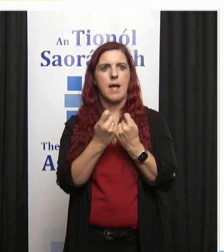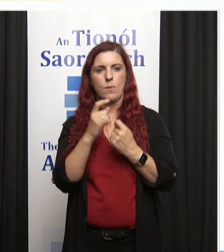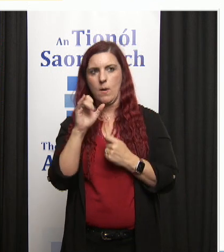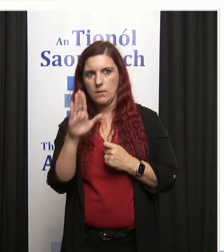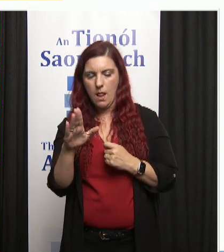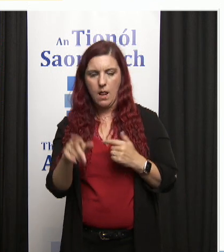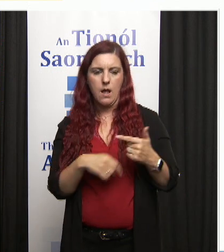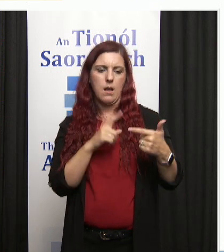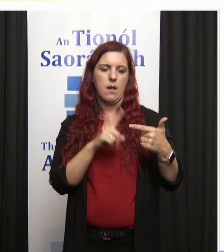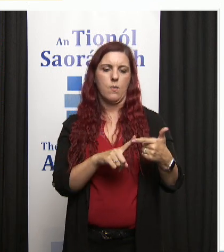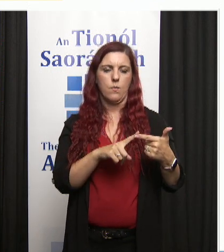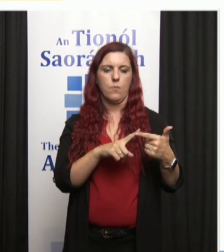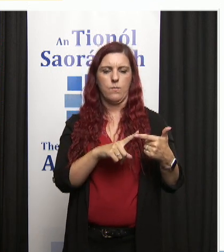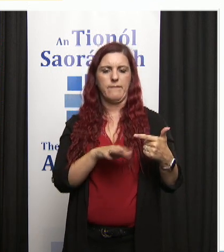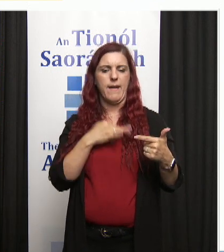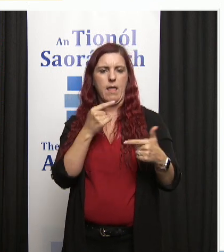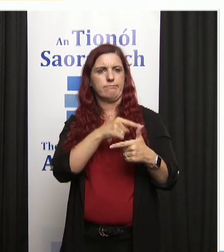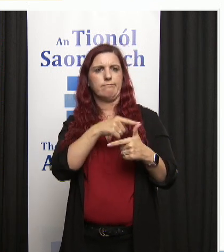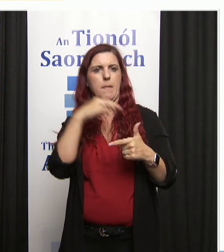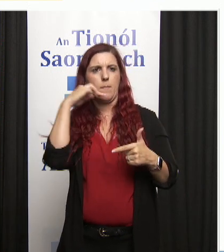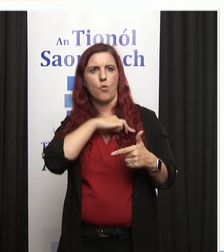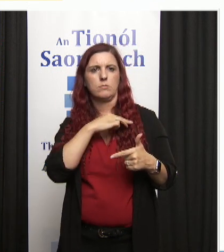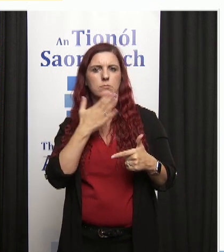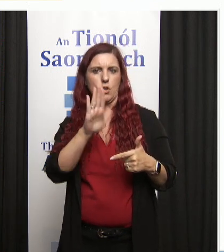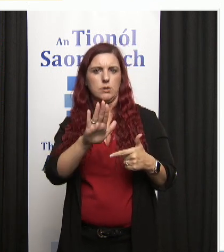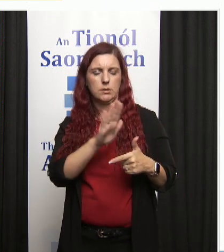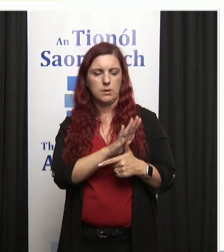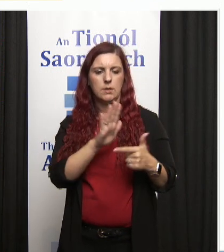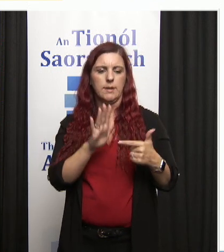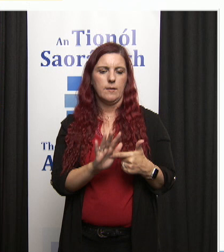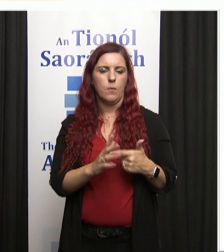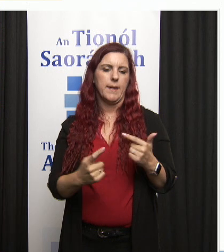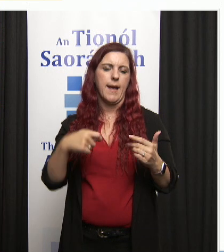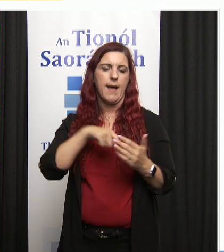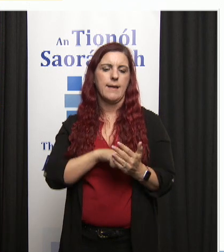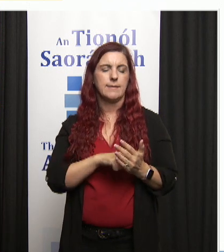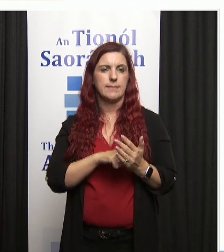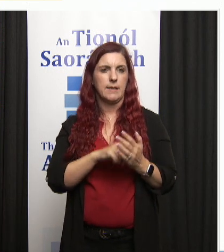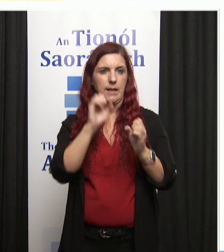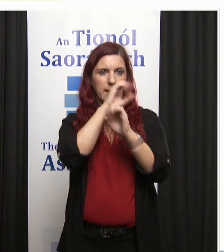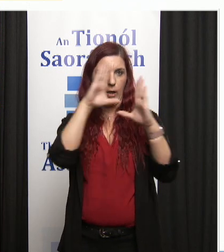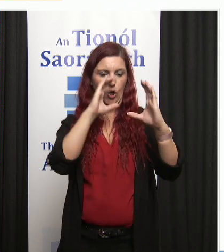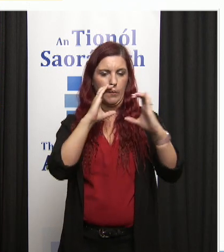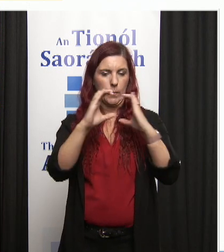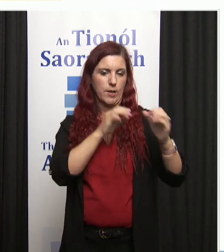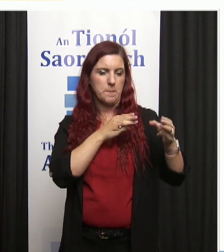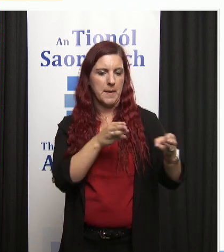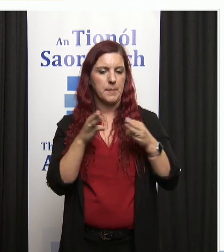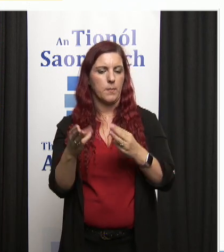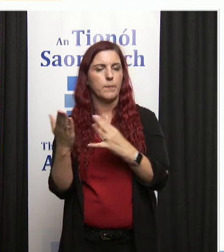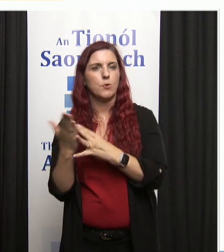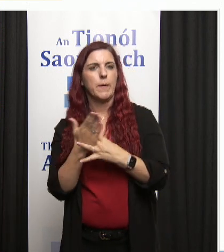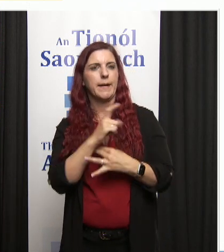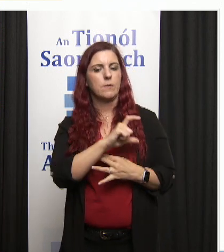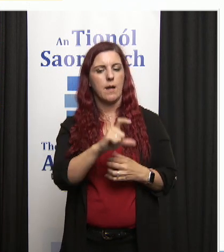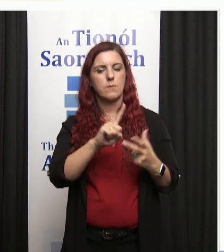councils. We felt that was a given and that it was an absolute compulsory. Then additionally, clear communication mechanisms between the